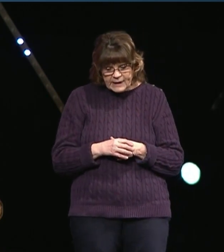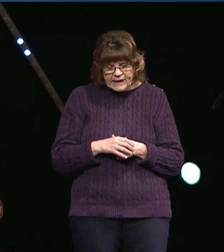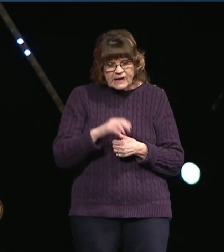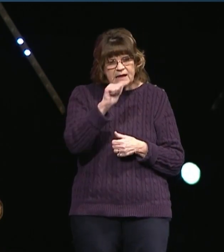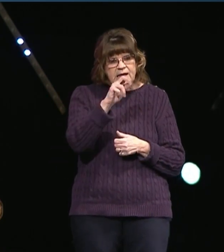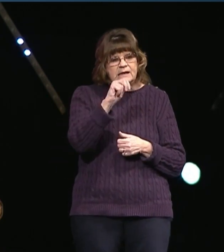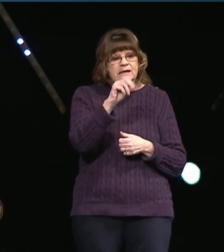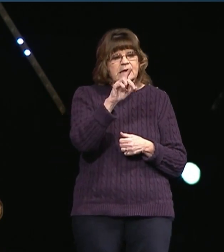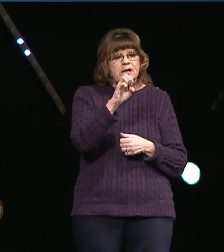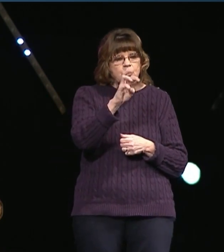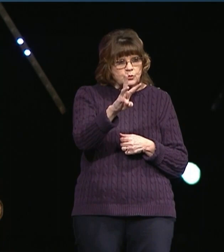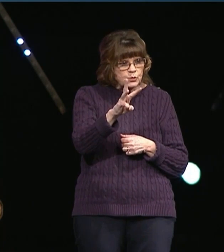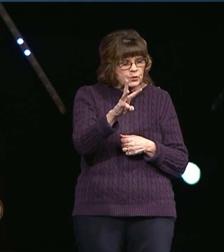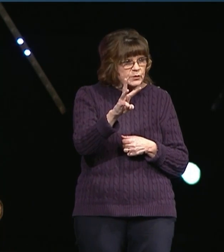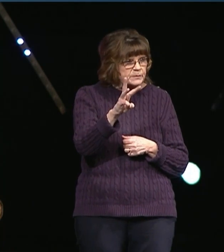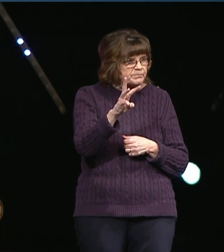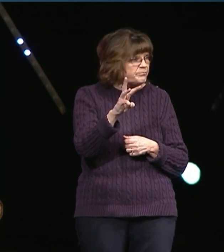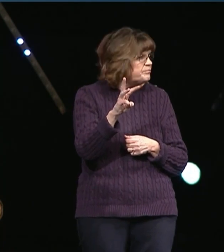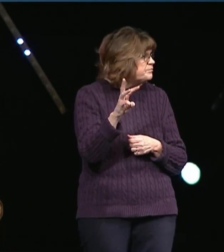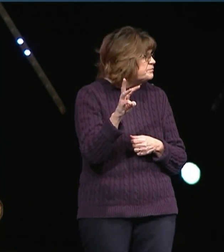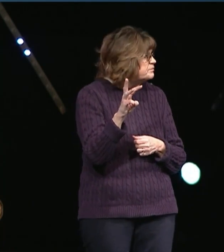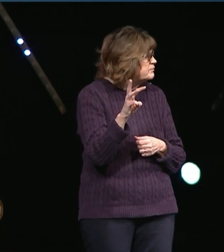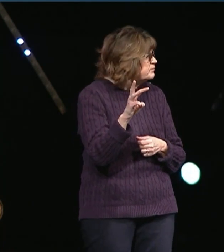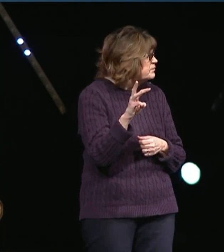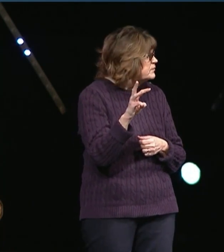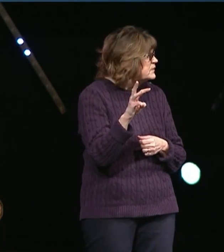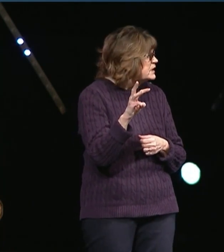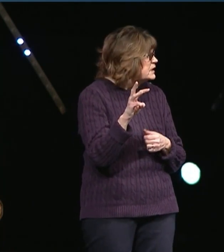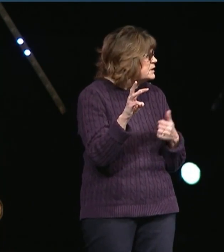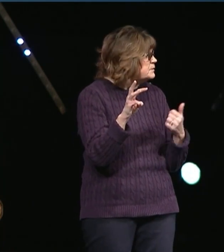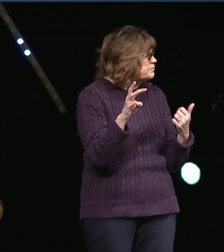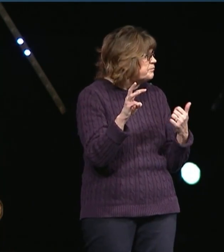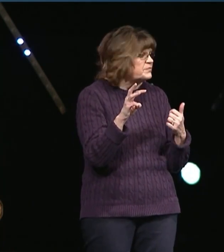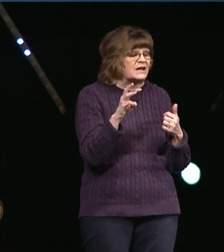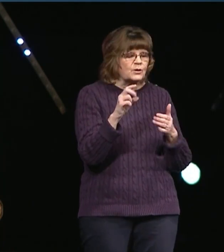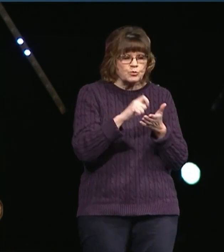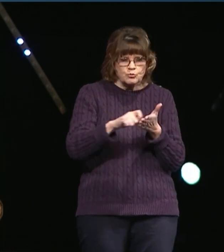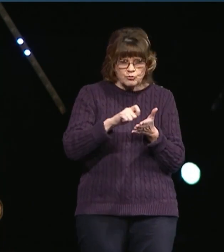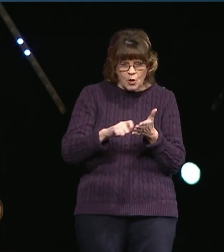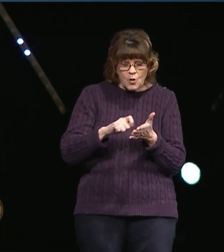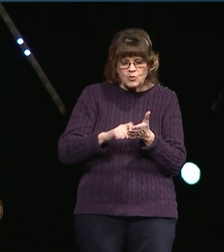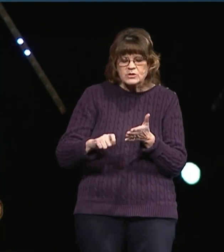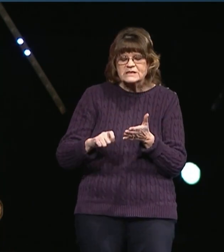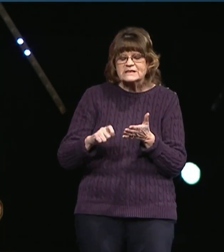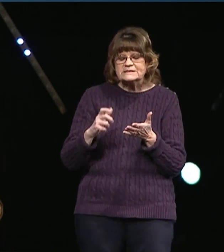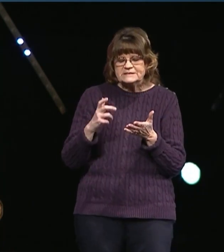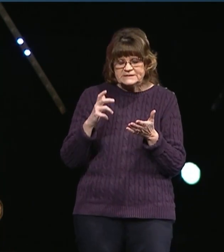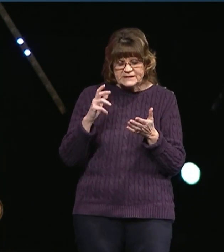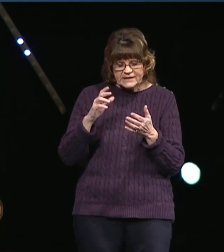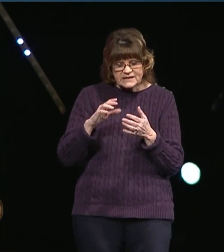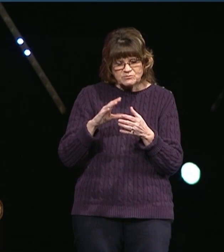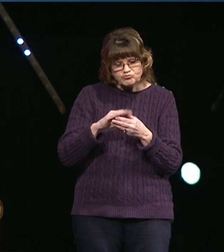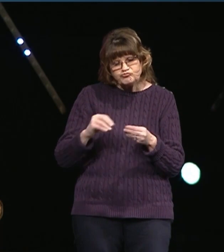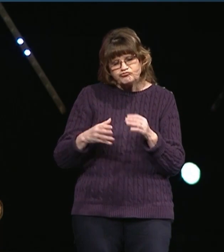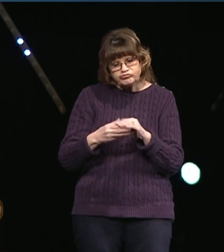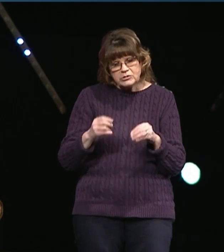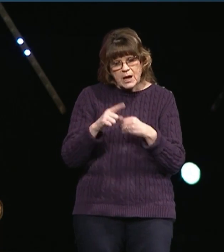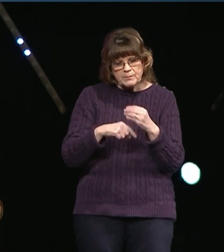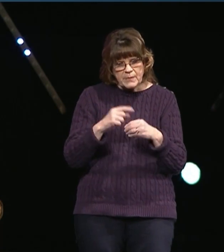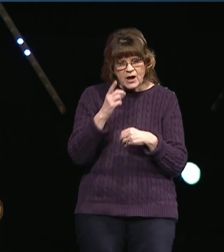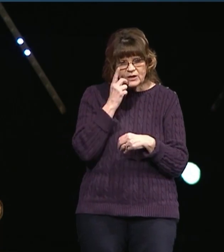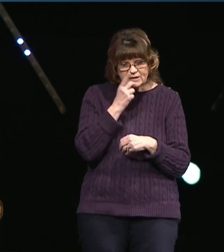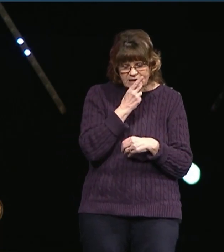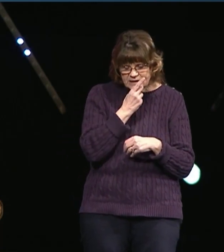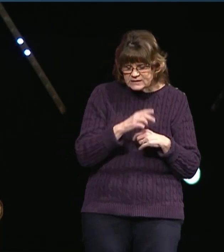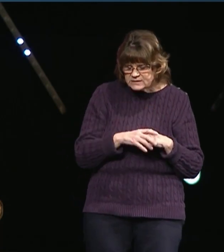Andrew let me finish his brother's eulogy, and you'll see why in a minute. But this is